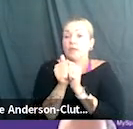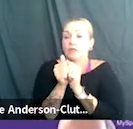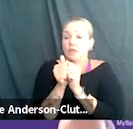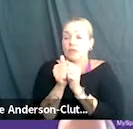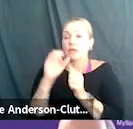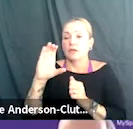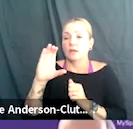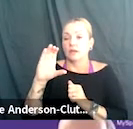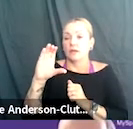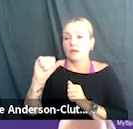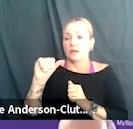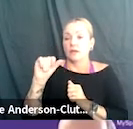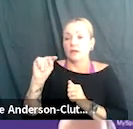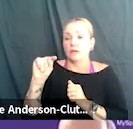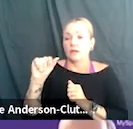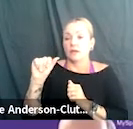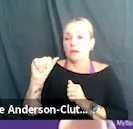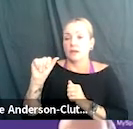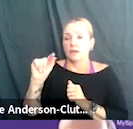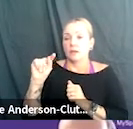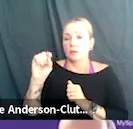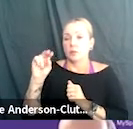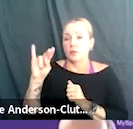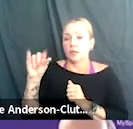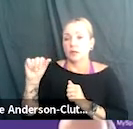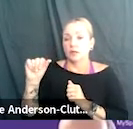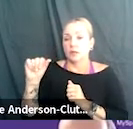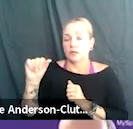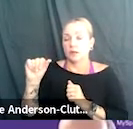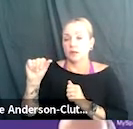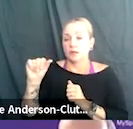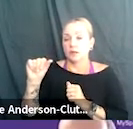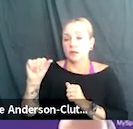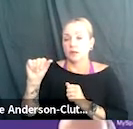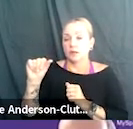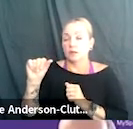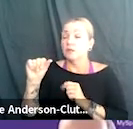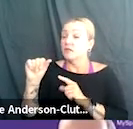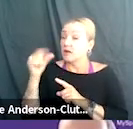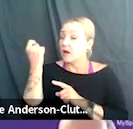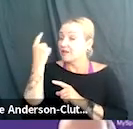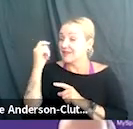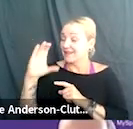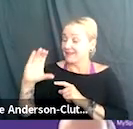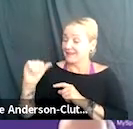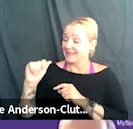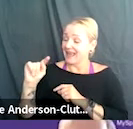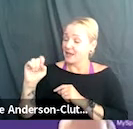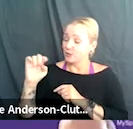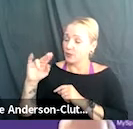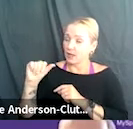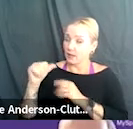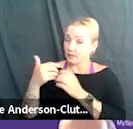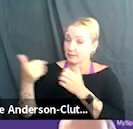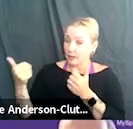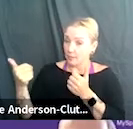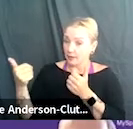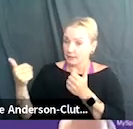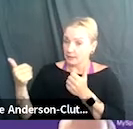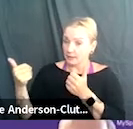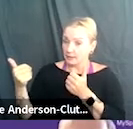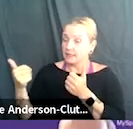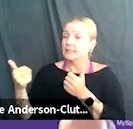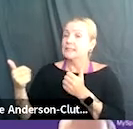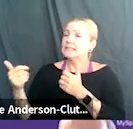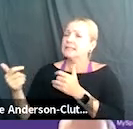schizophrenia or bipolar disorder as we think more typically. And a lot of these I'm not sure necessarily apply. So I don't think